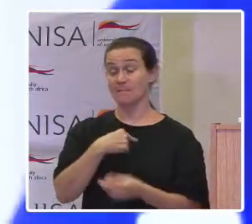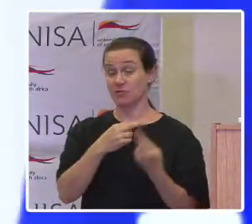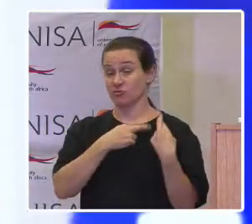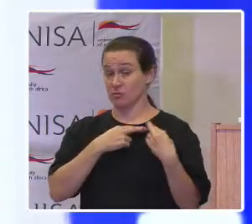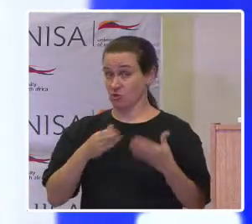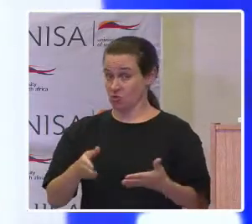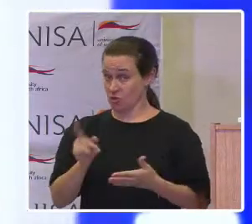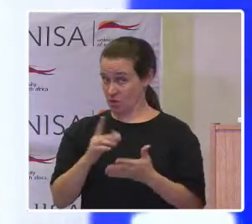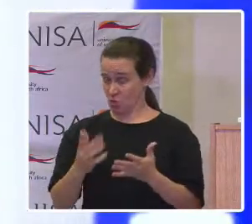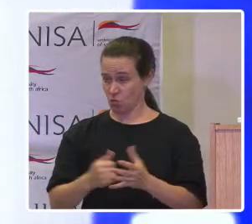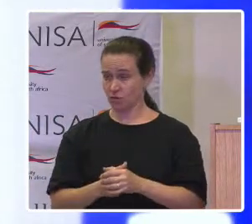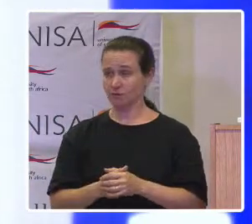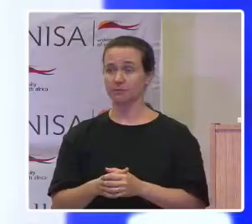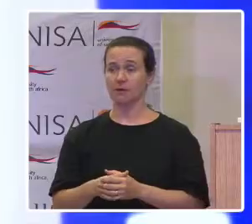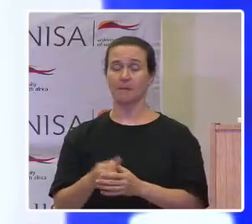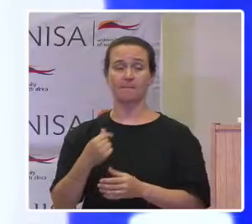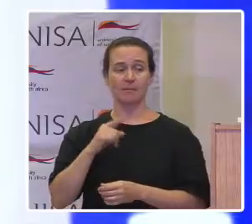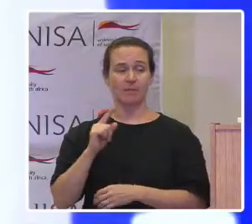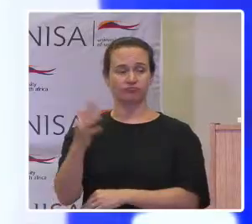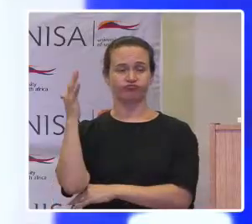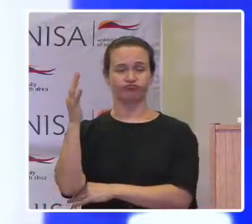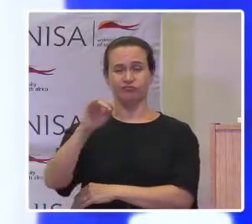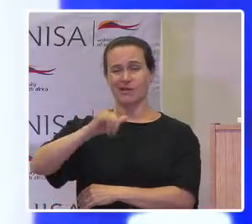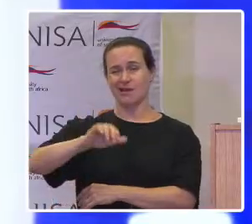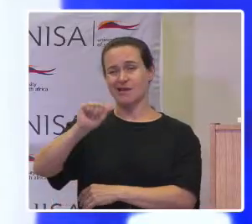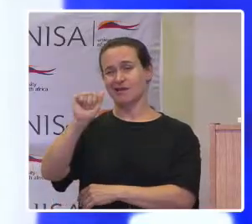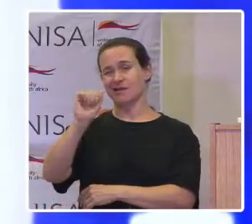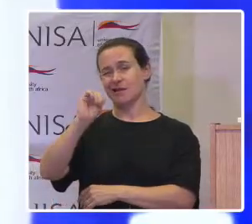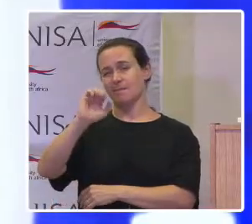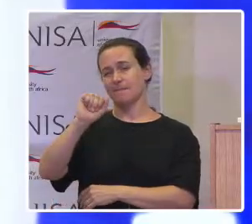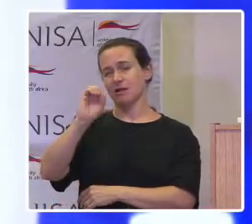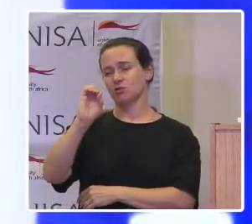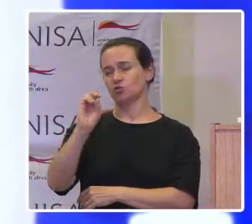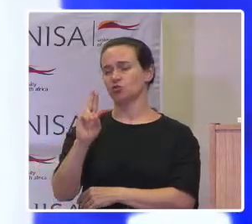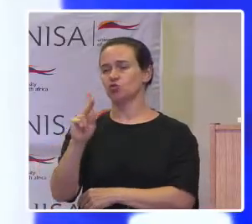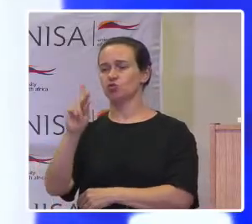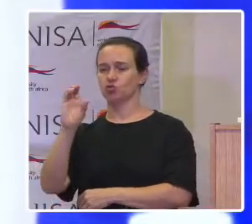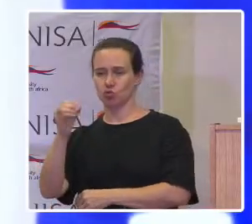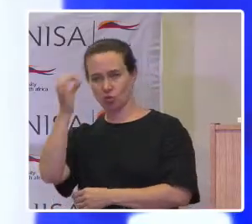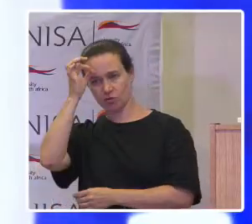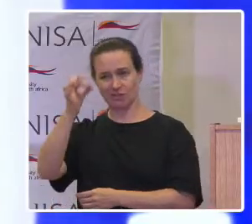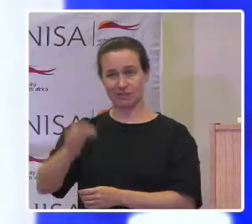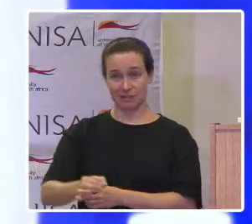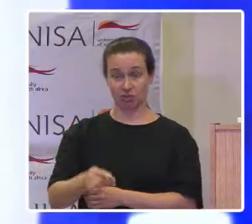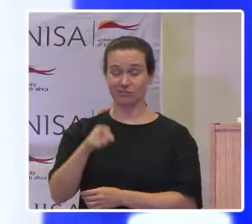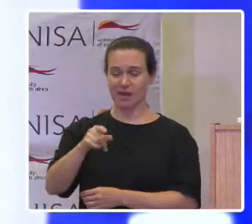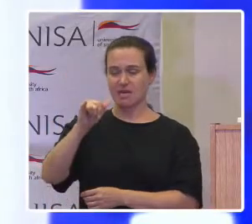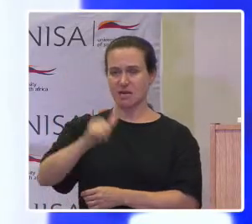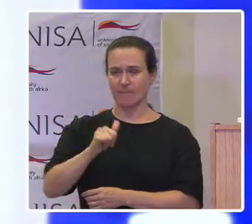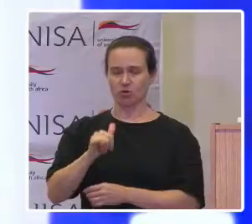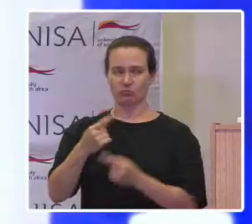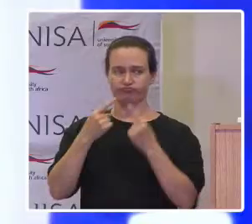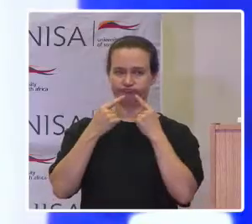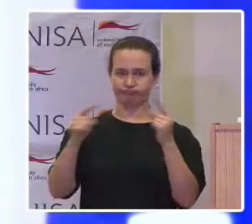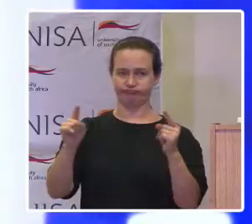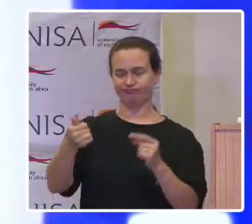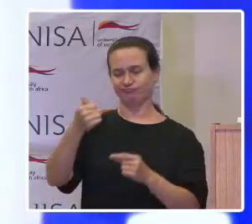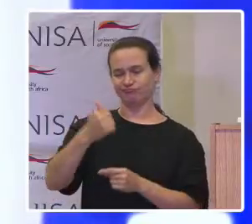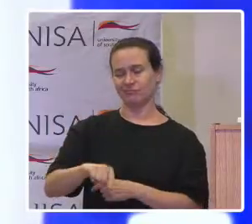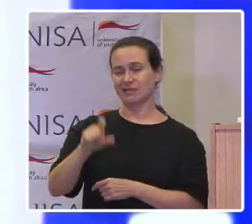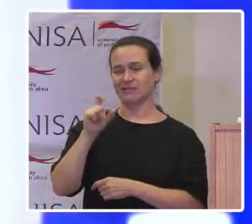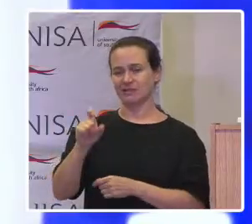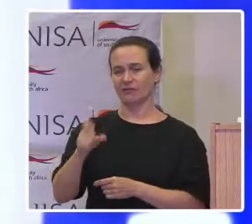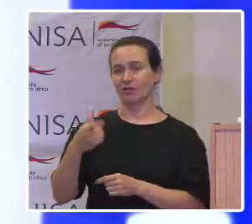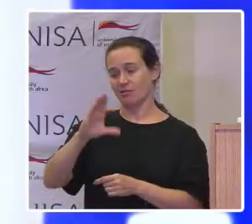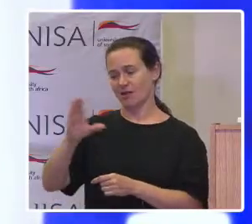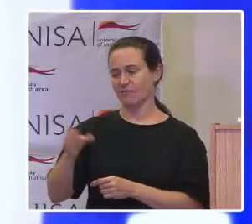I've been tasked with presenting on the Yamoussoukro decision. the Yamoussoukro Declaration, as well as the Single African Air Transport